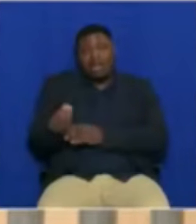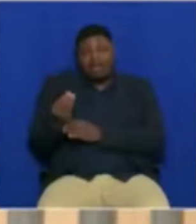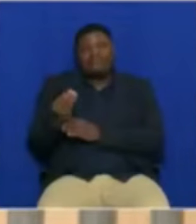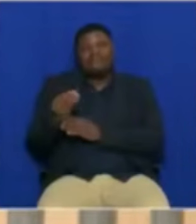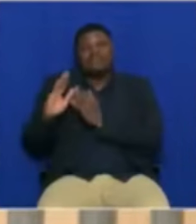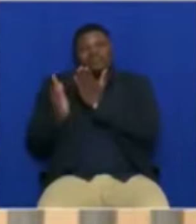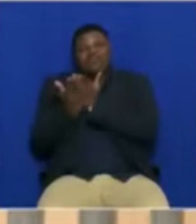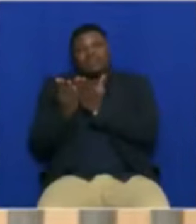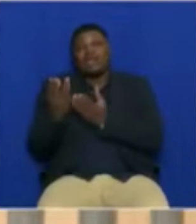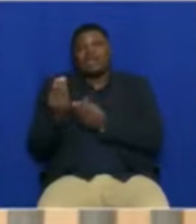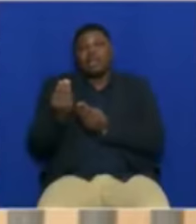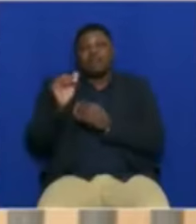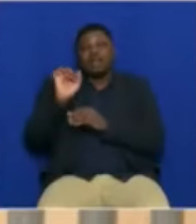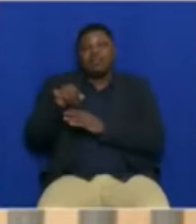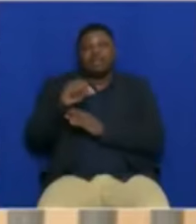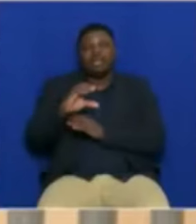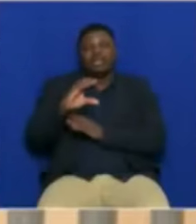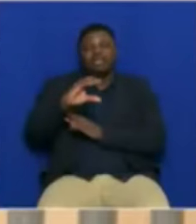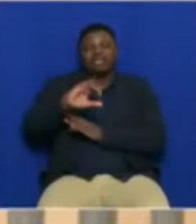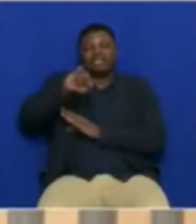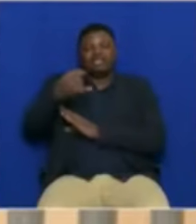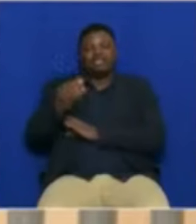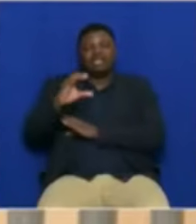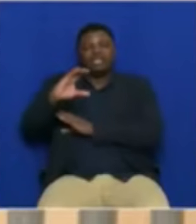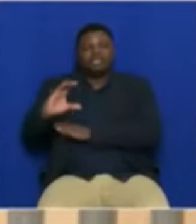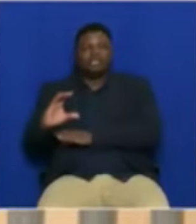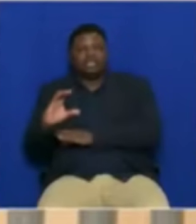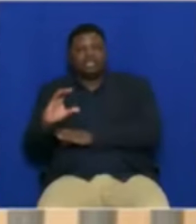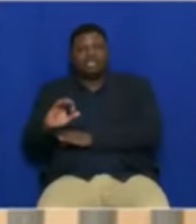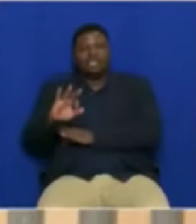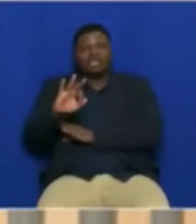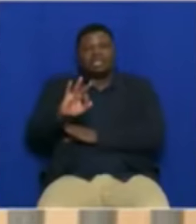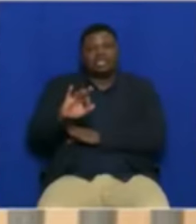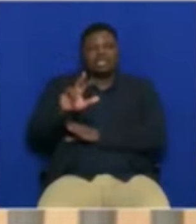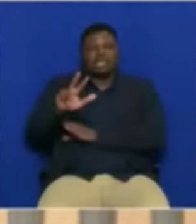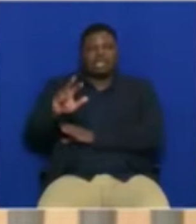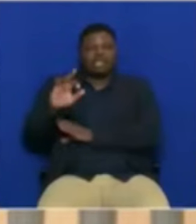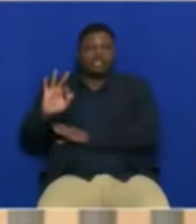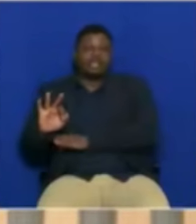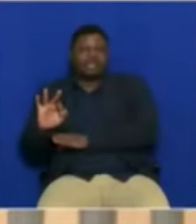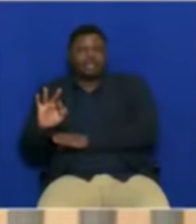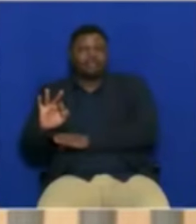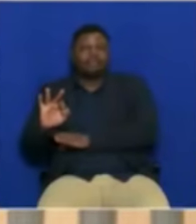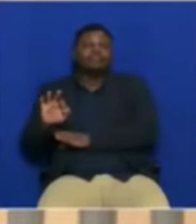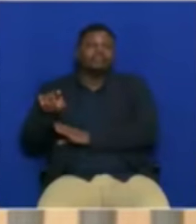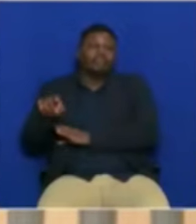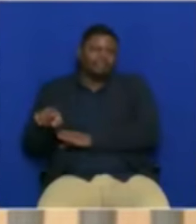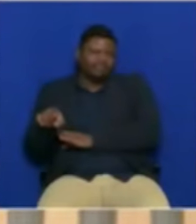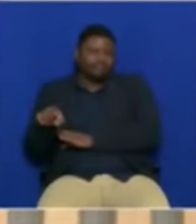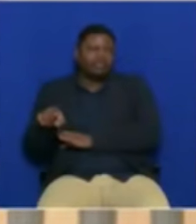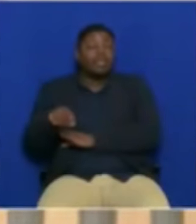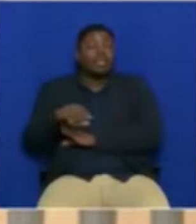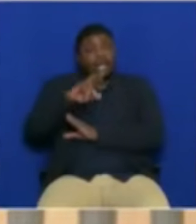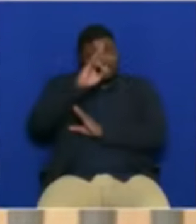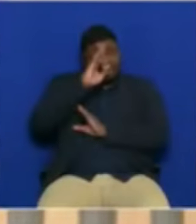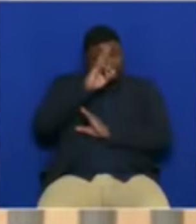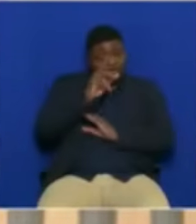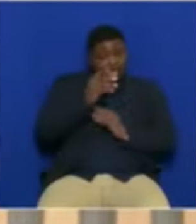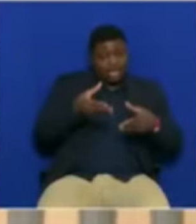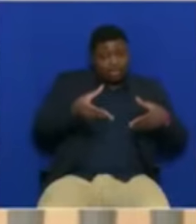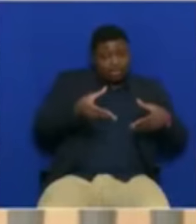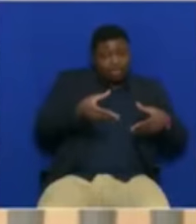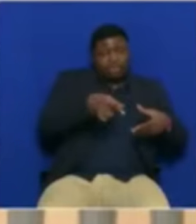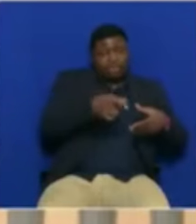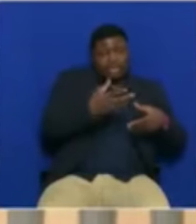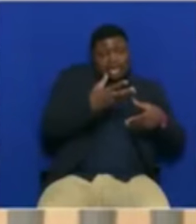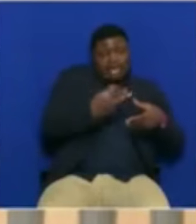CJC 383. So I'm saying as I work through my timeline based on the documentation I had, if there's a specific